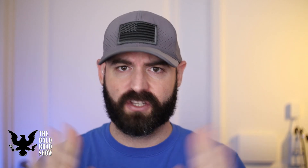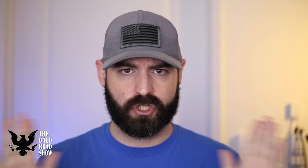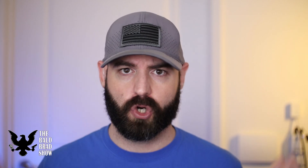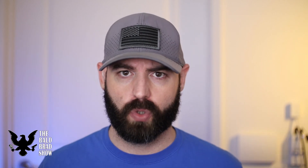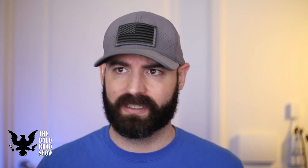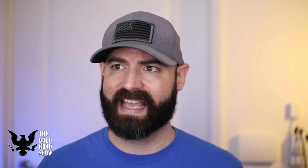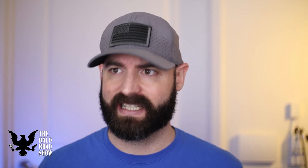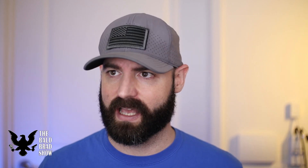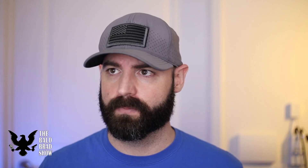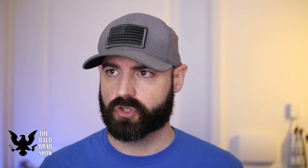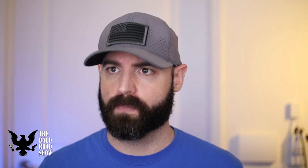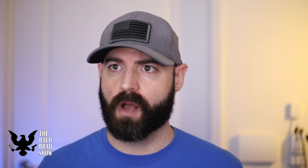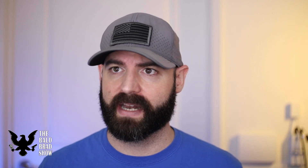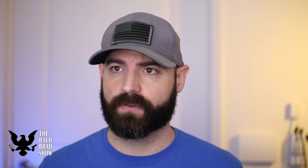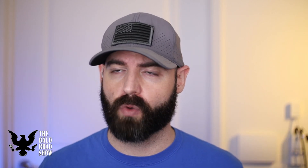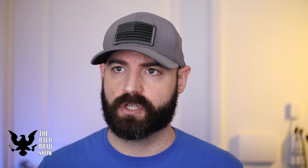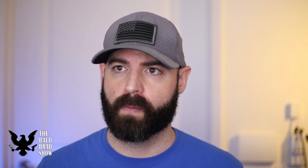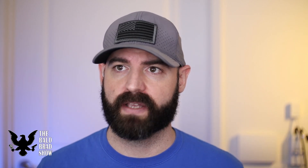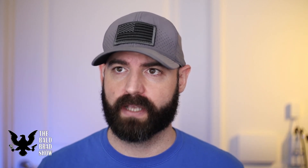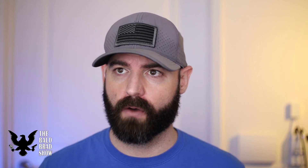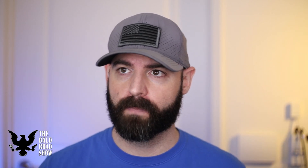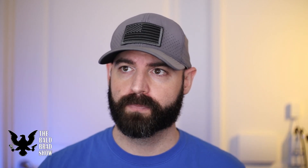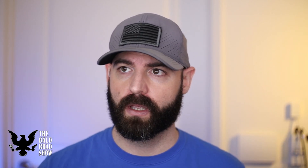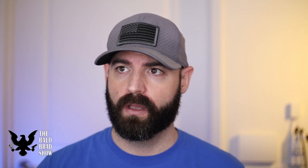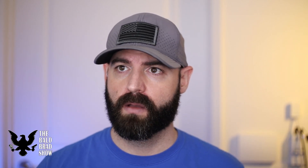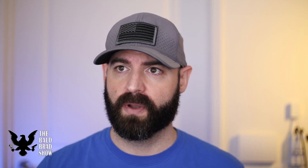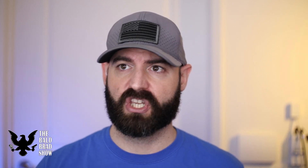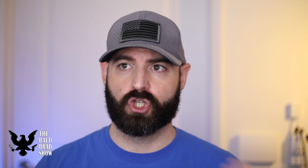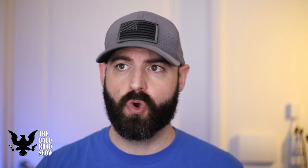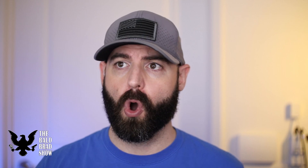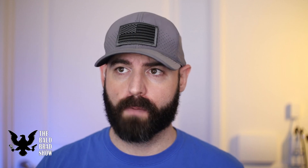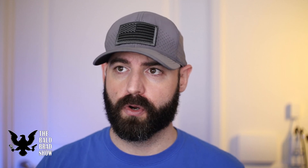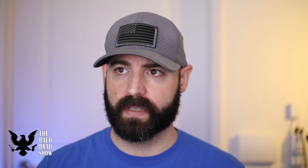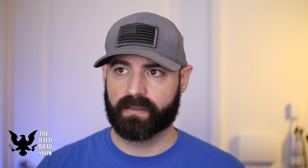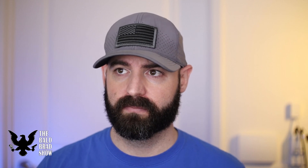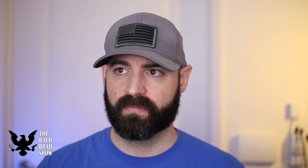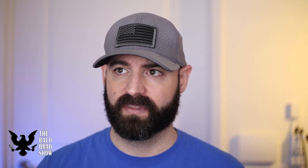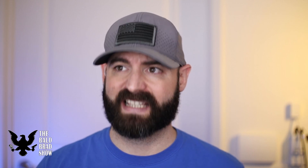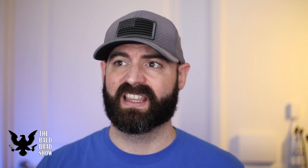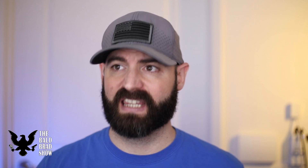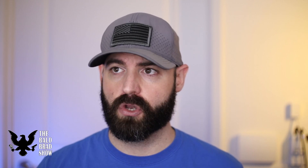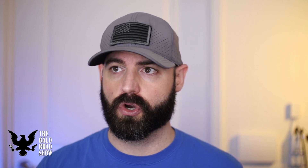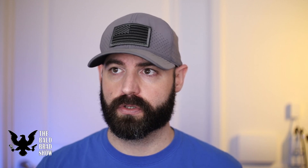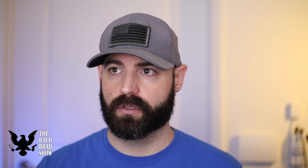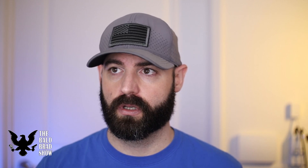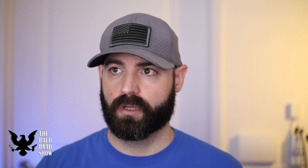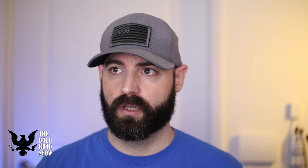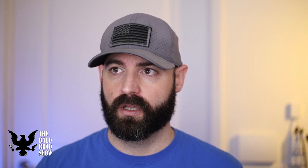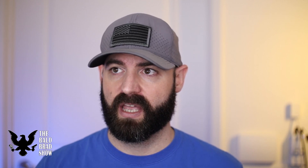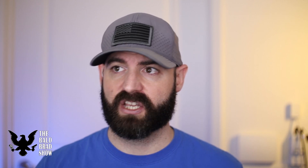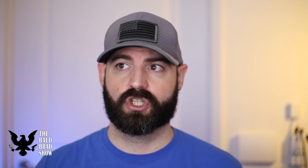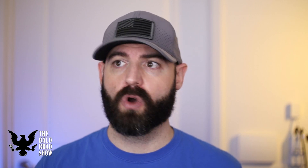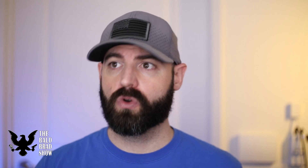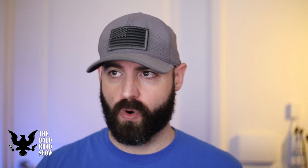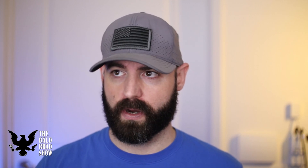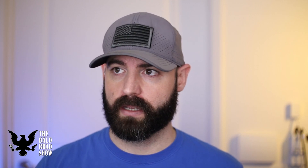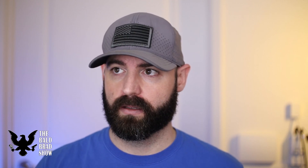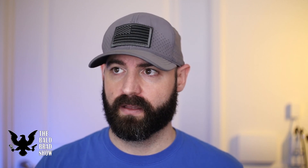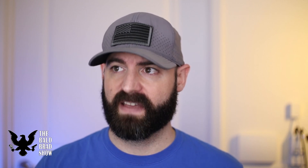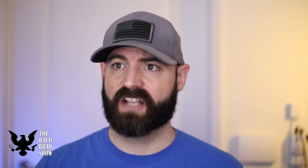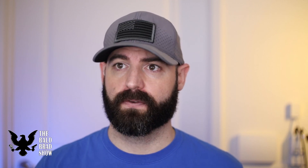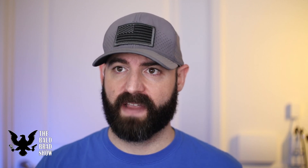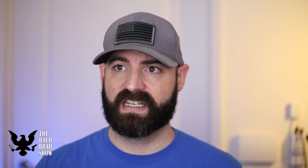friend circle likes them, so I'm probably going to have to watch it by myself. But this new horror movie that's in theaters, is so